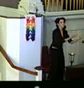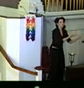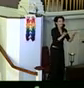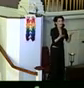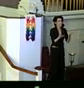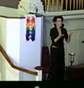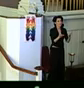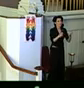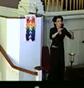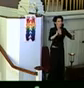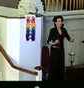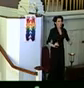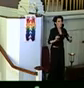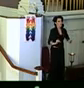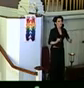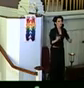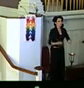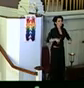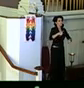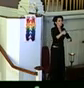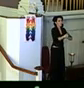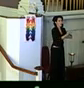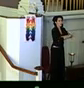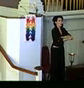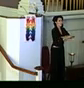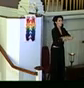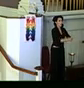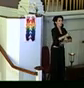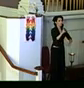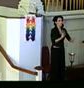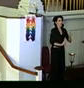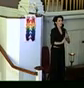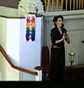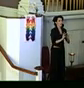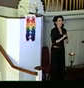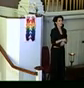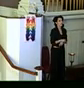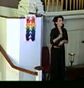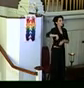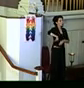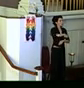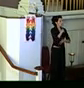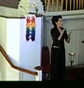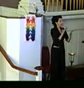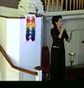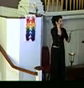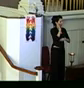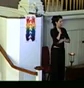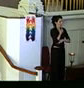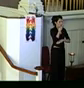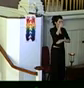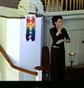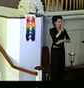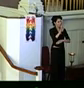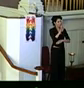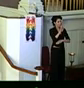to bring up the lowly and restore the poor. We wait for our